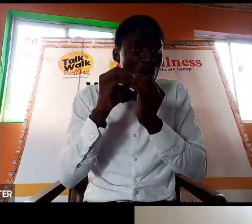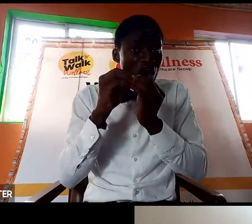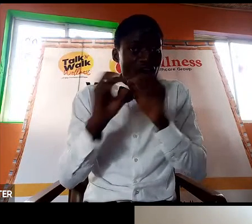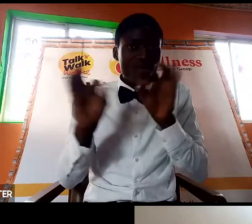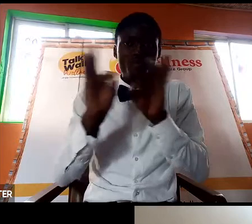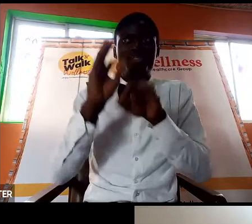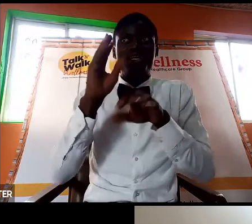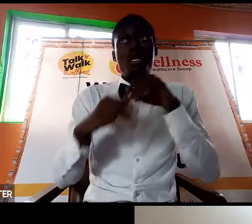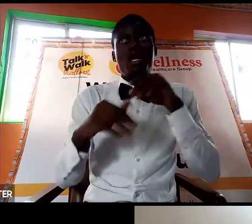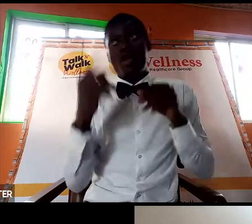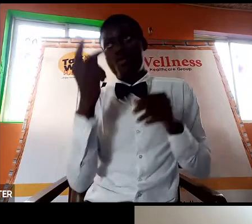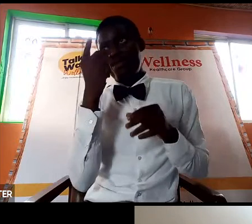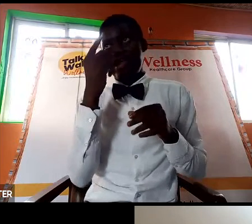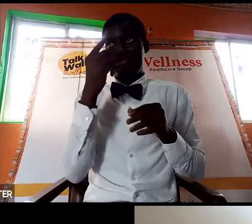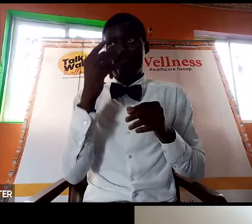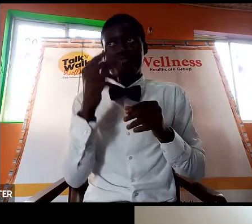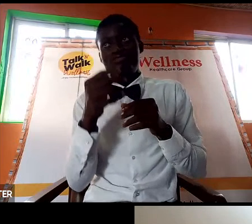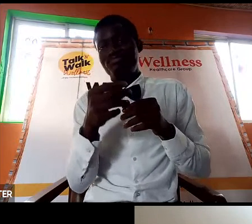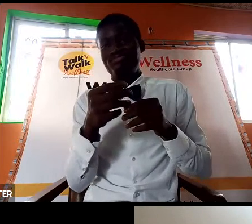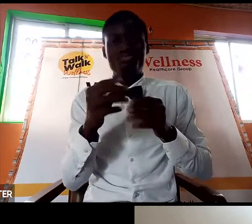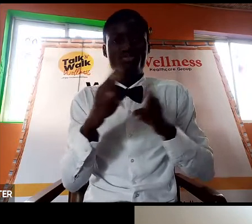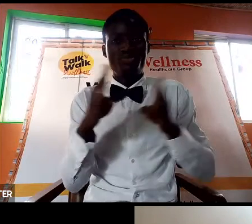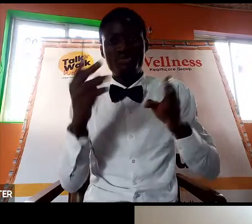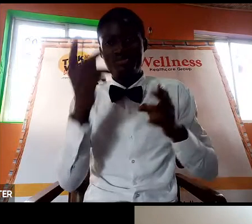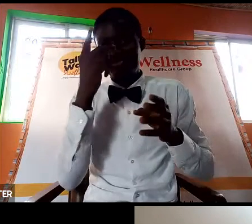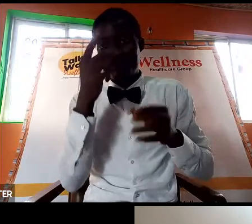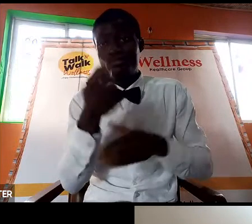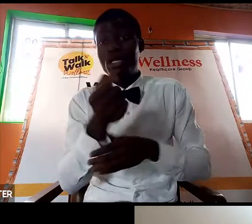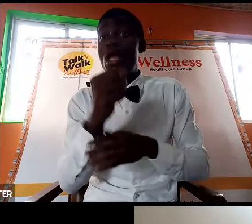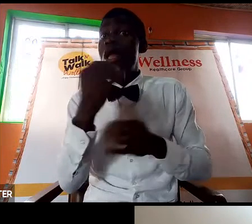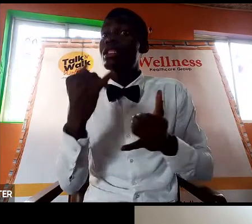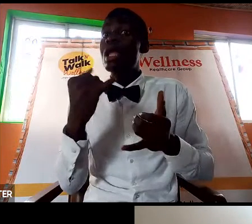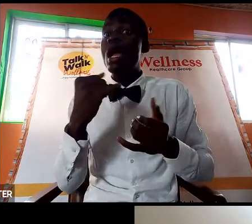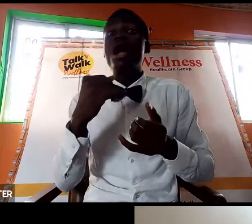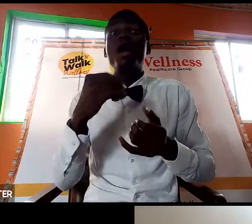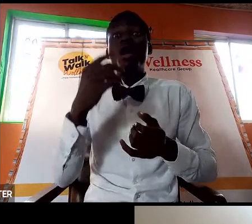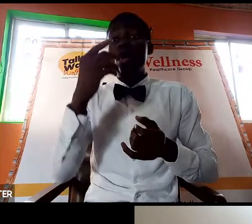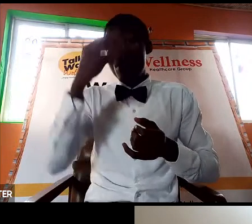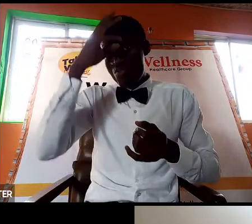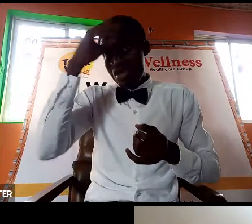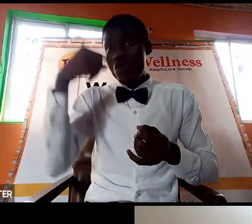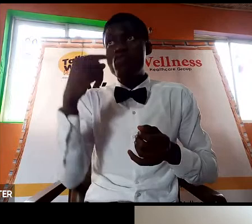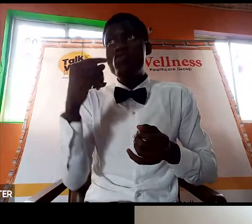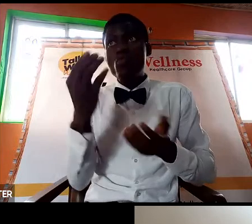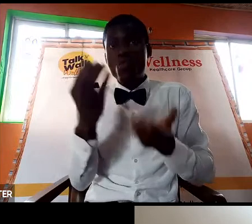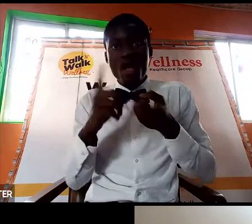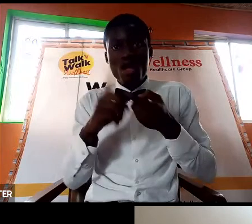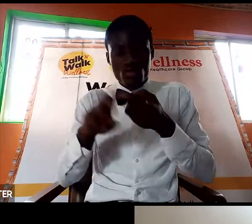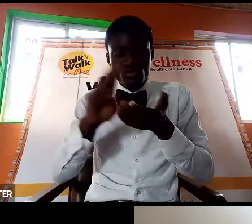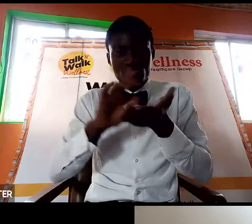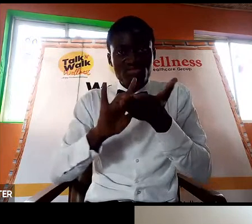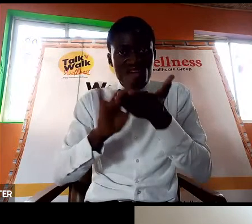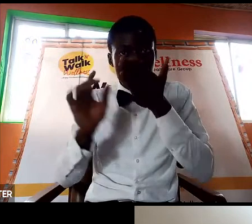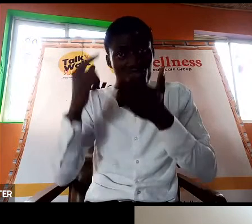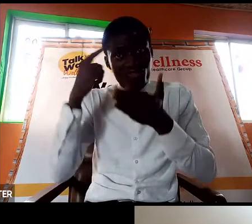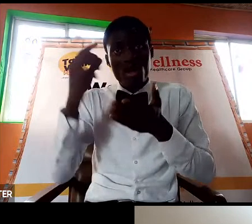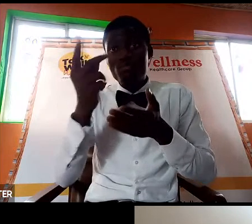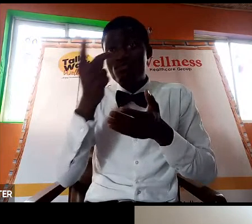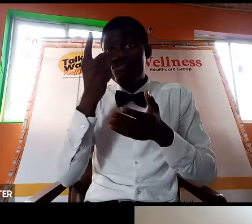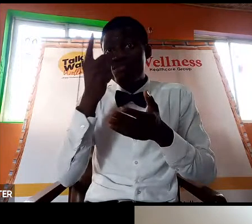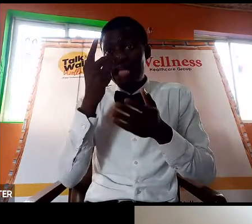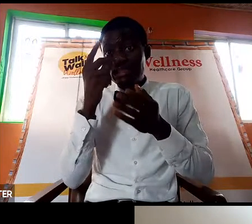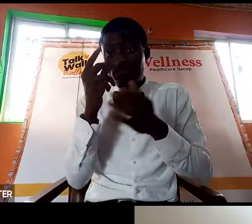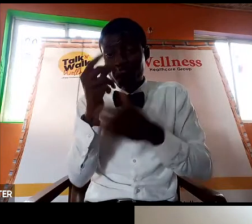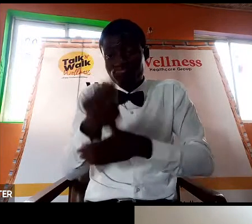enlargement drugs have had you as well, and know that whatever the size is not the size that matters. It's not the size